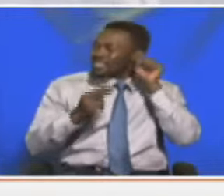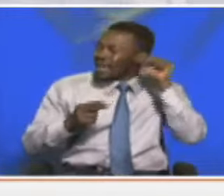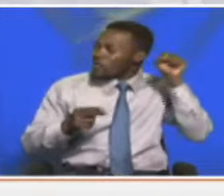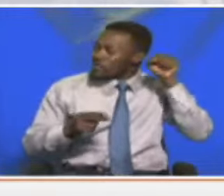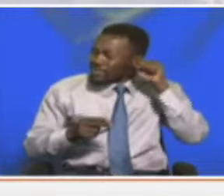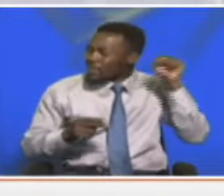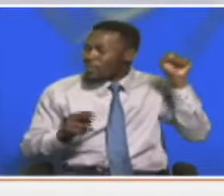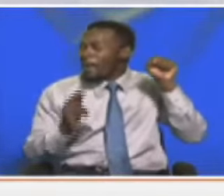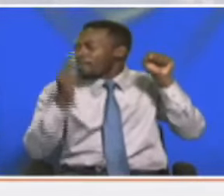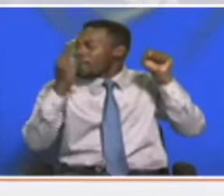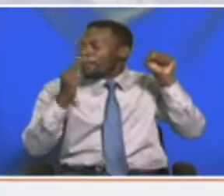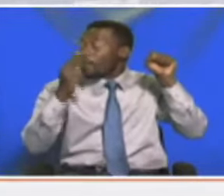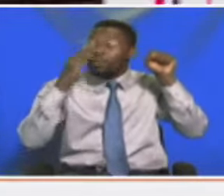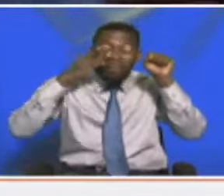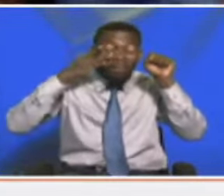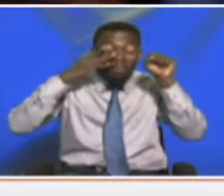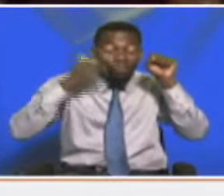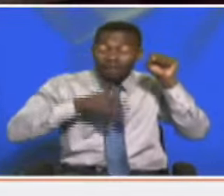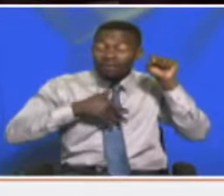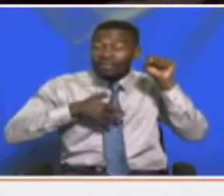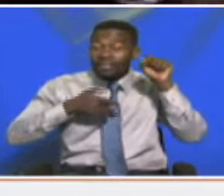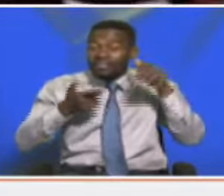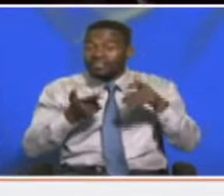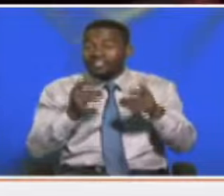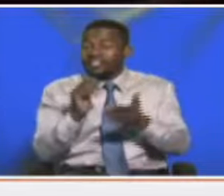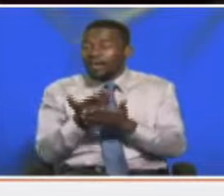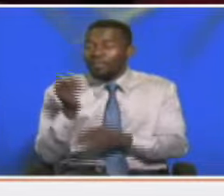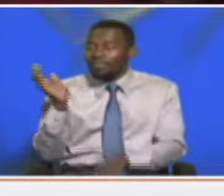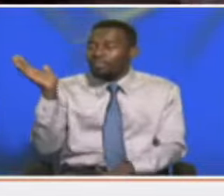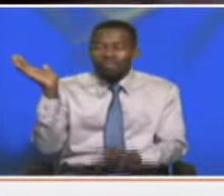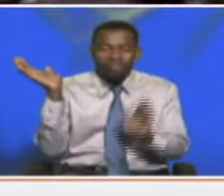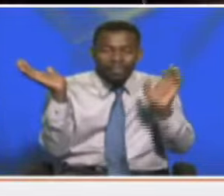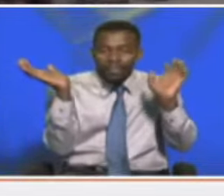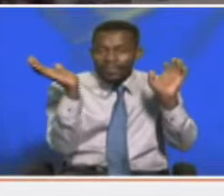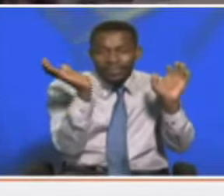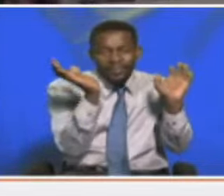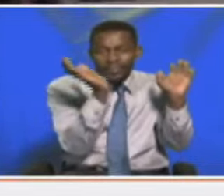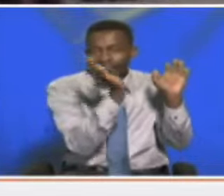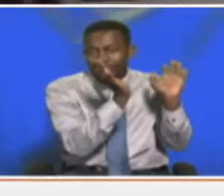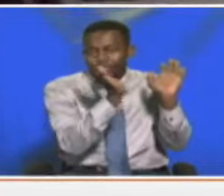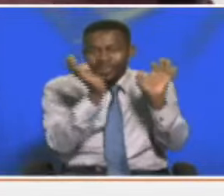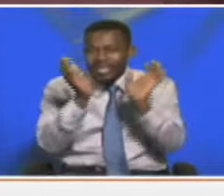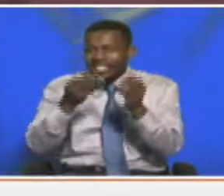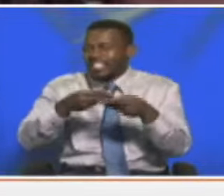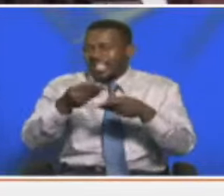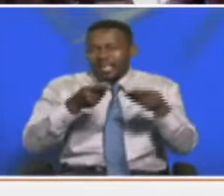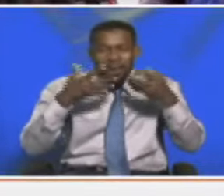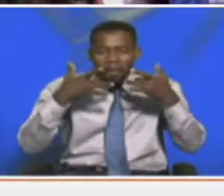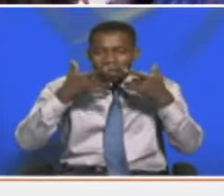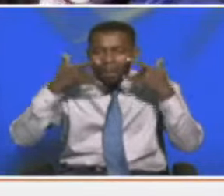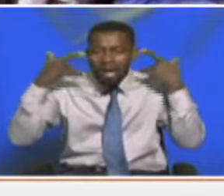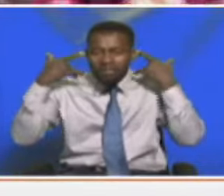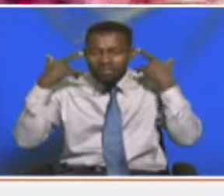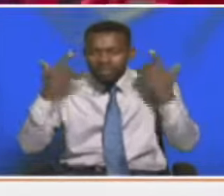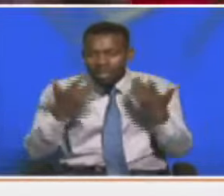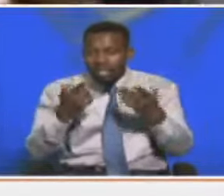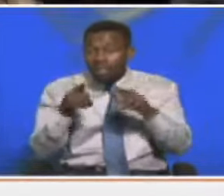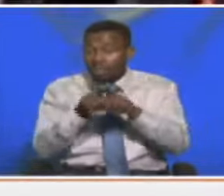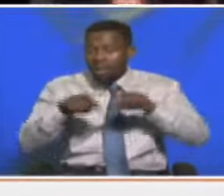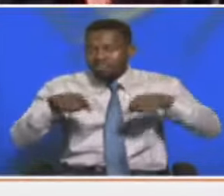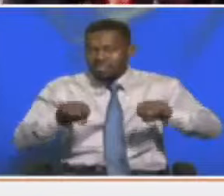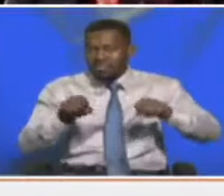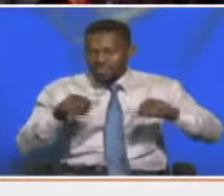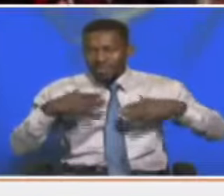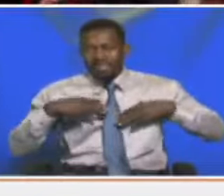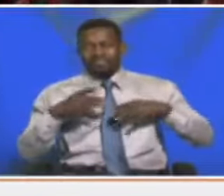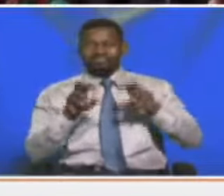air. Some hawkers getting an easy kill by selling masks. Boda boda operators not left behind as they watched protesters